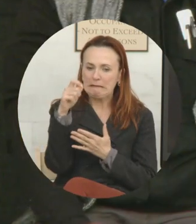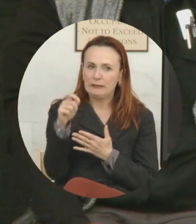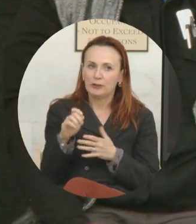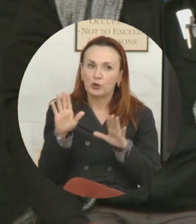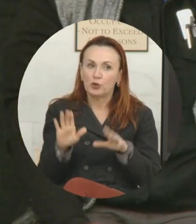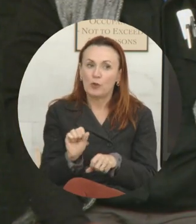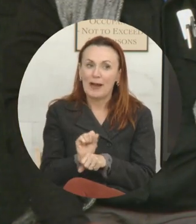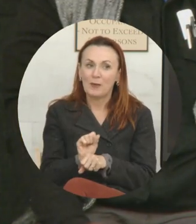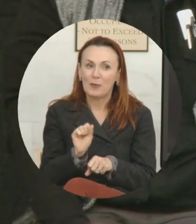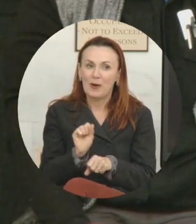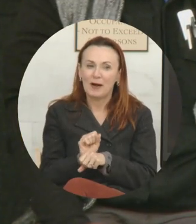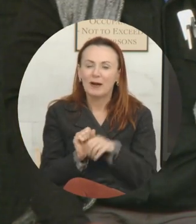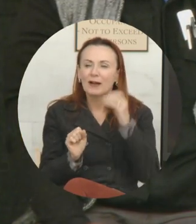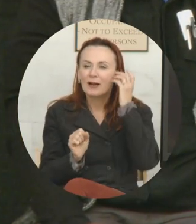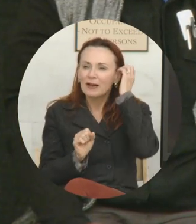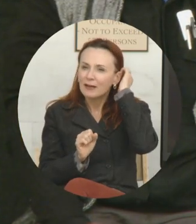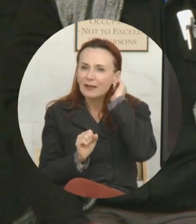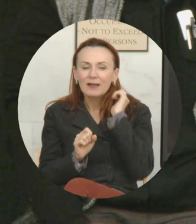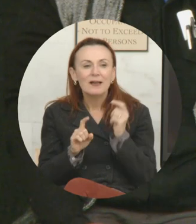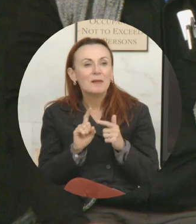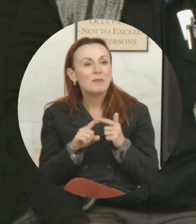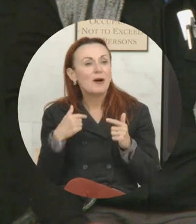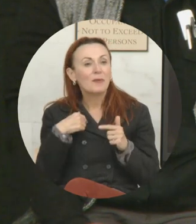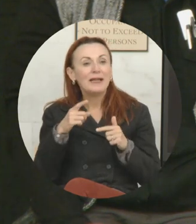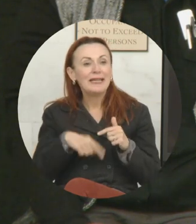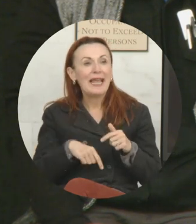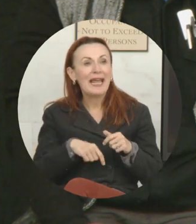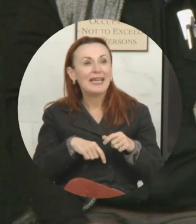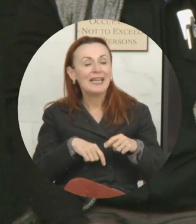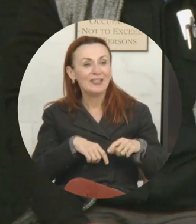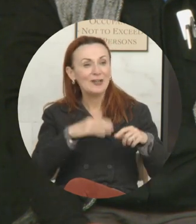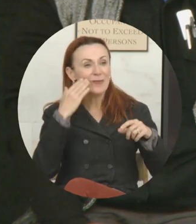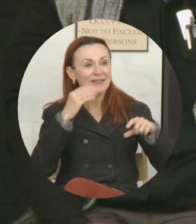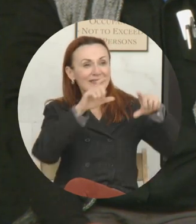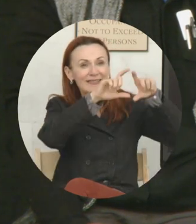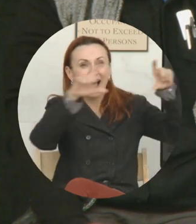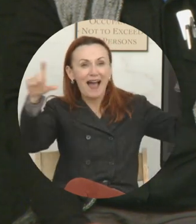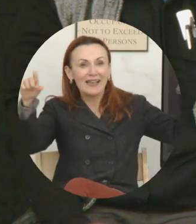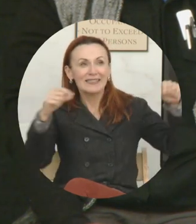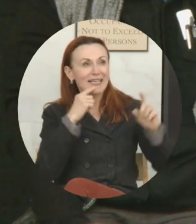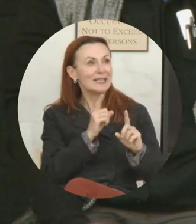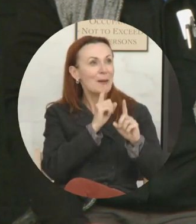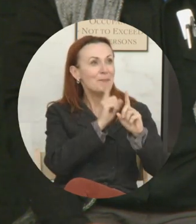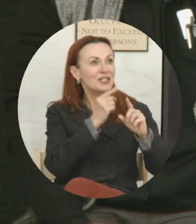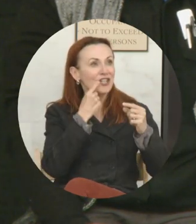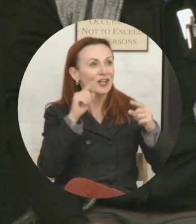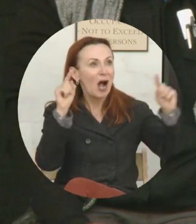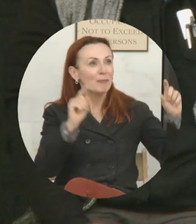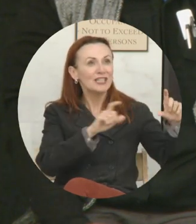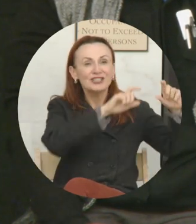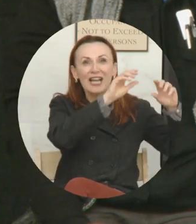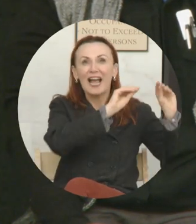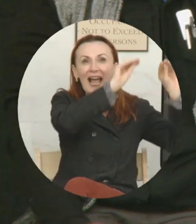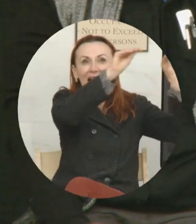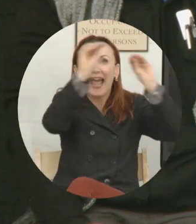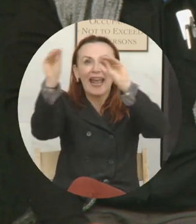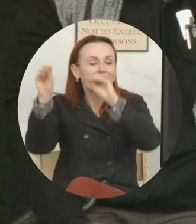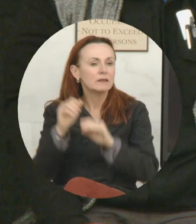really hang that mission accomplished banner, right? There's always more we can do. But what I've found is